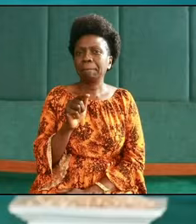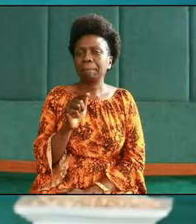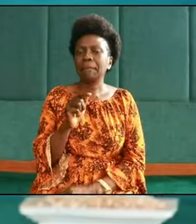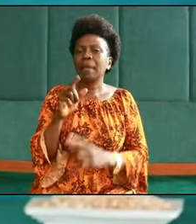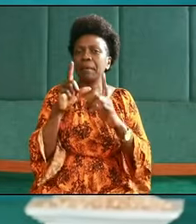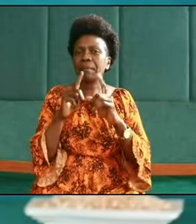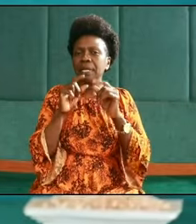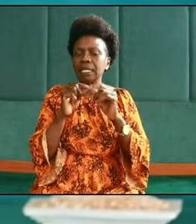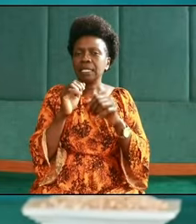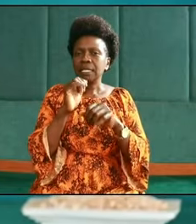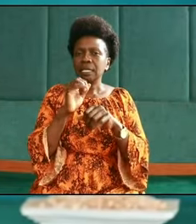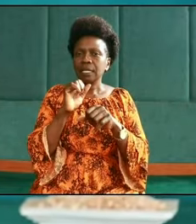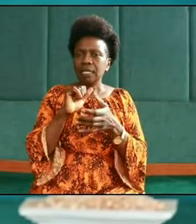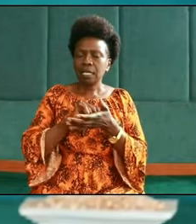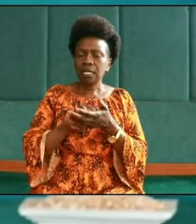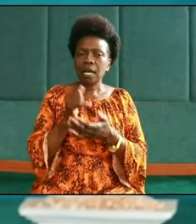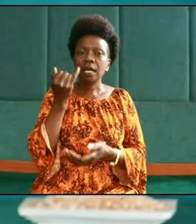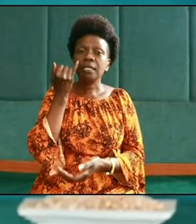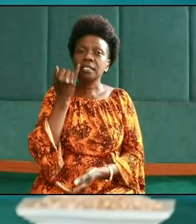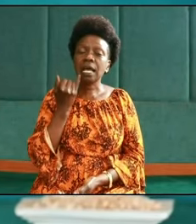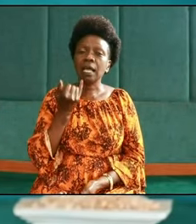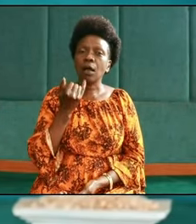message that Isaiah wants to bring